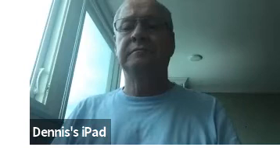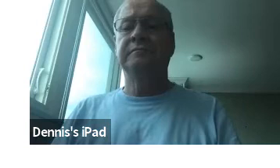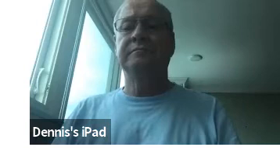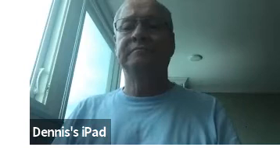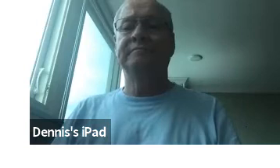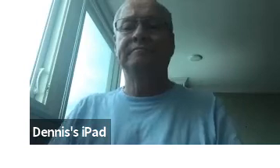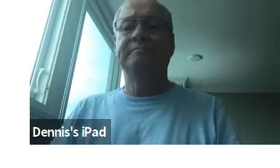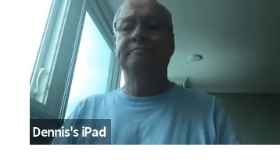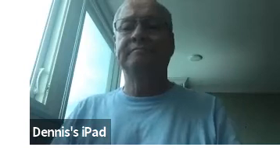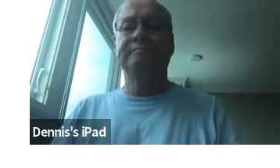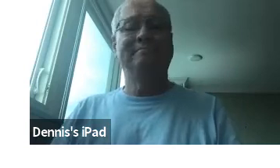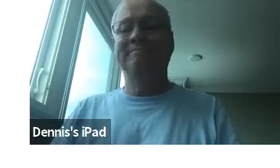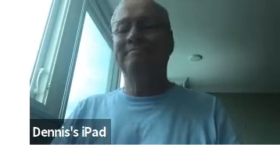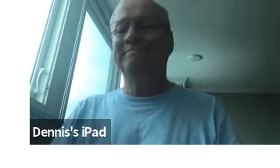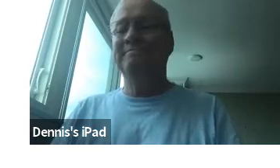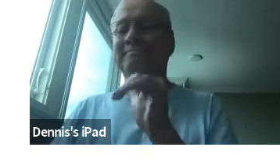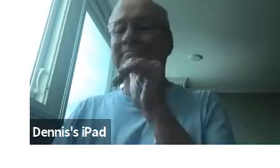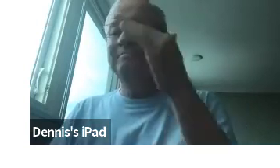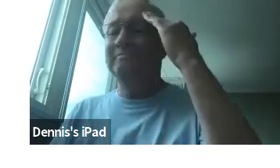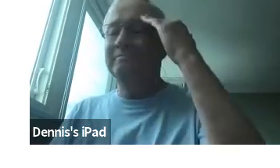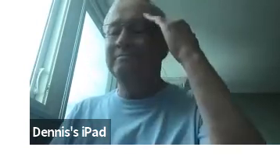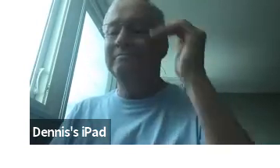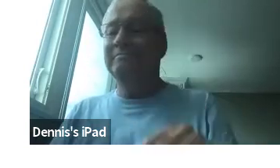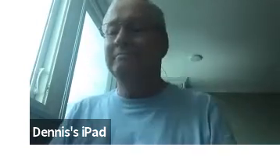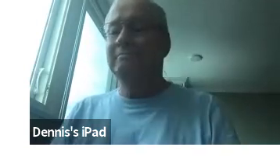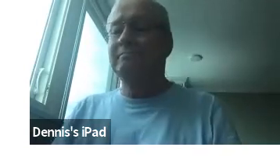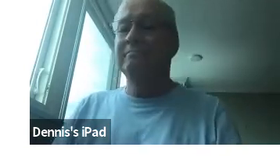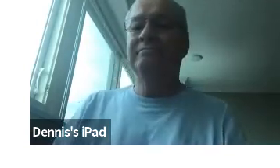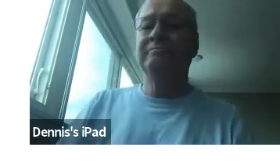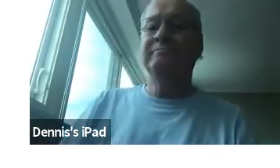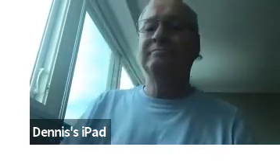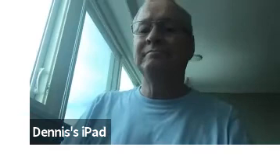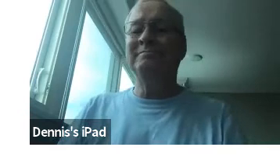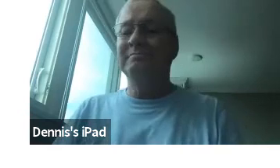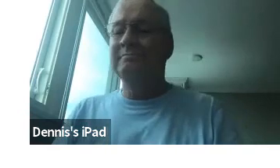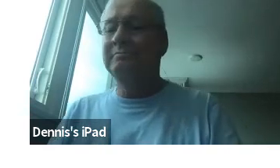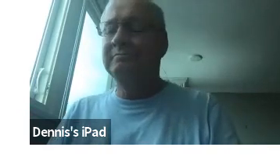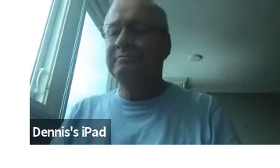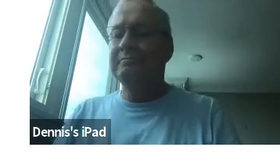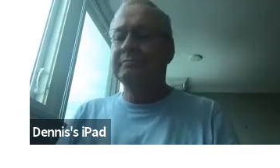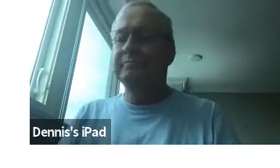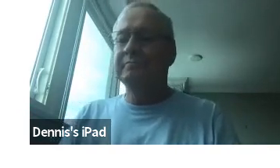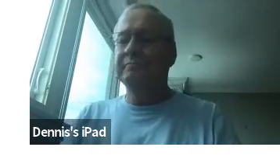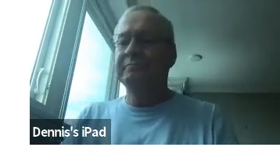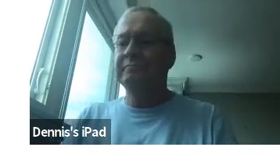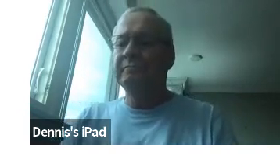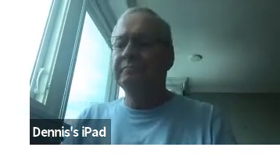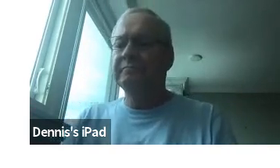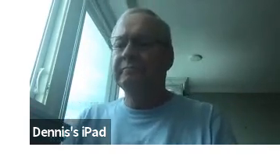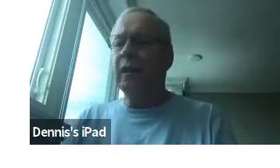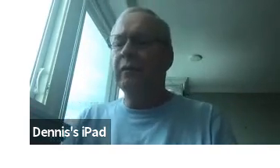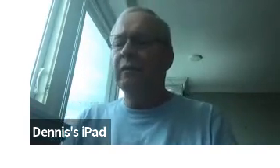If you can show us repeat, please. That one you don't know? That's okay. That's okay. So we'll take